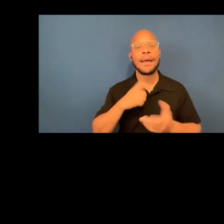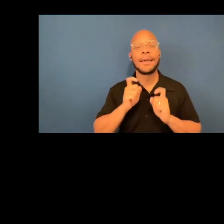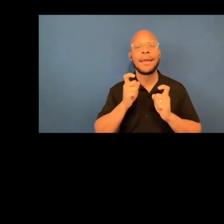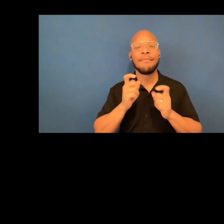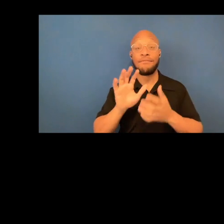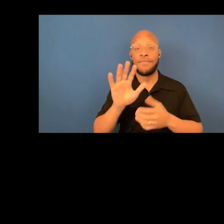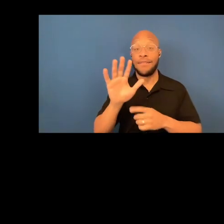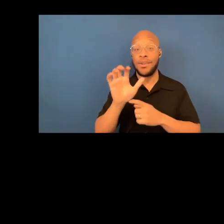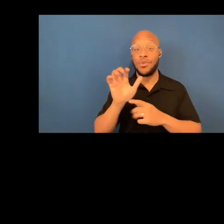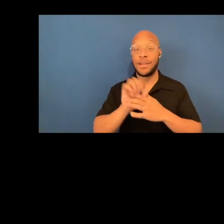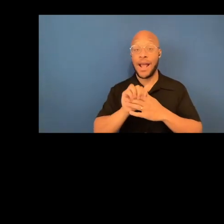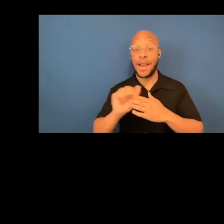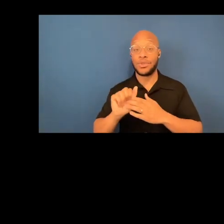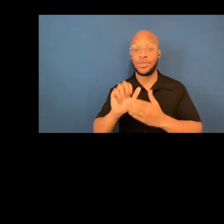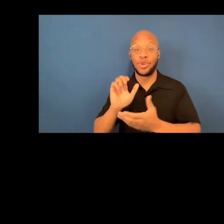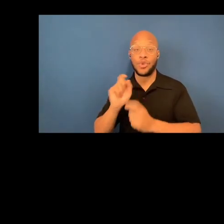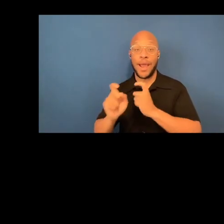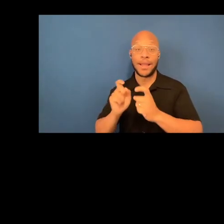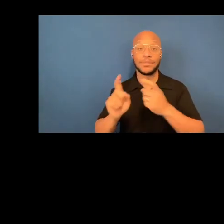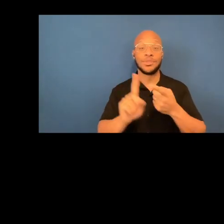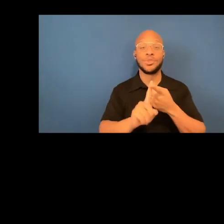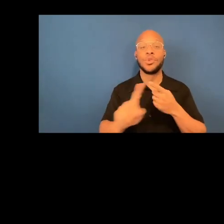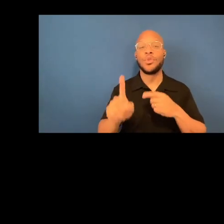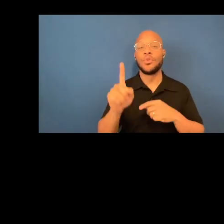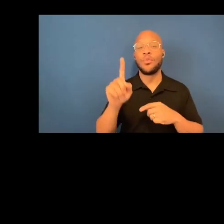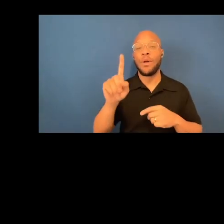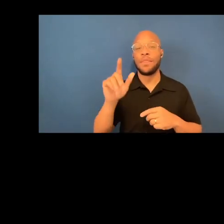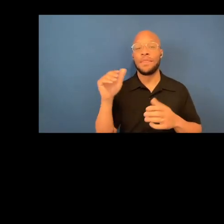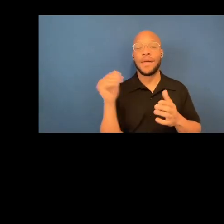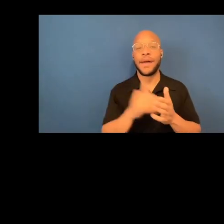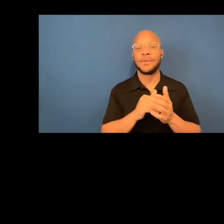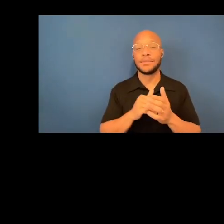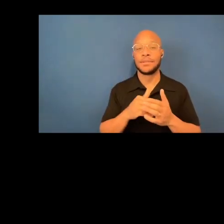$500 grants to 1,000 playwrights around the city during